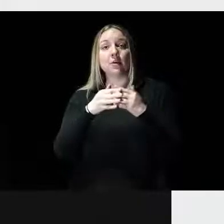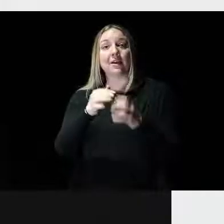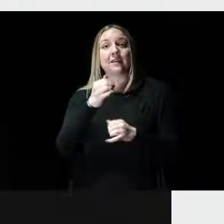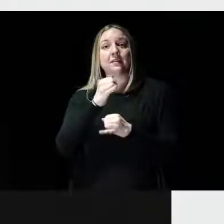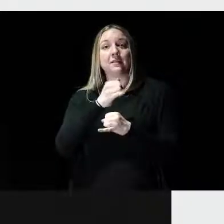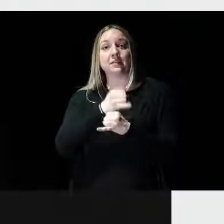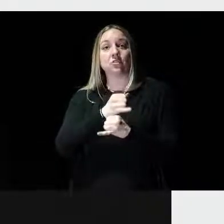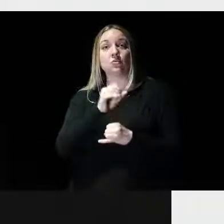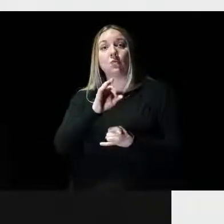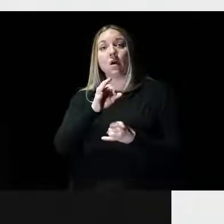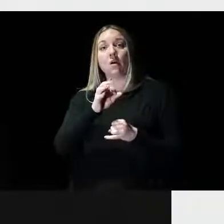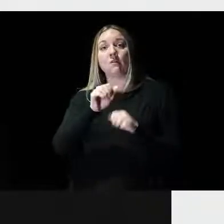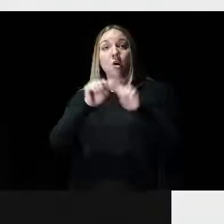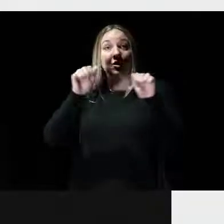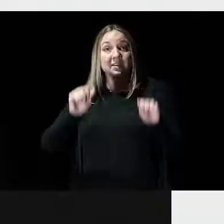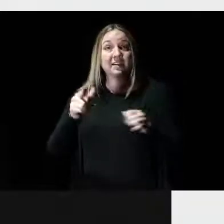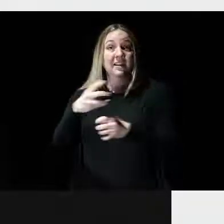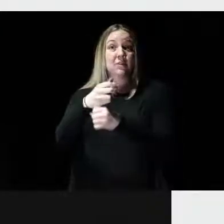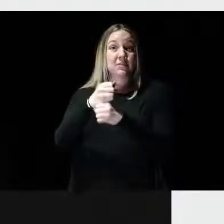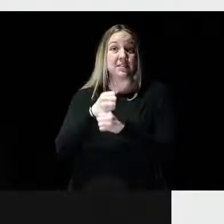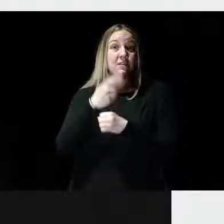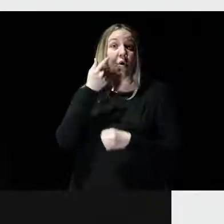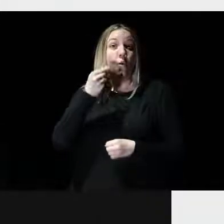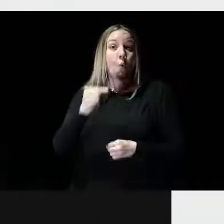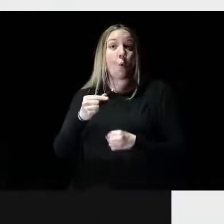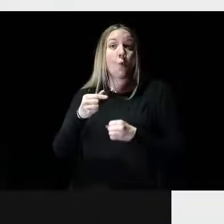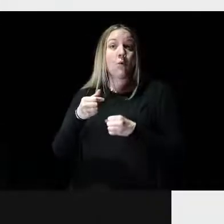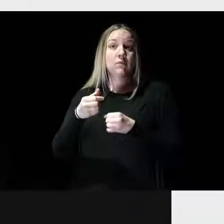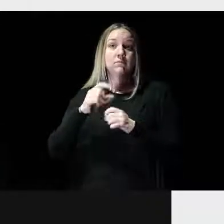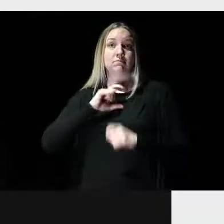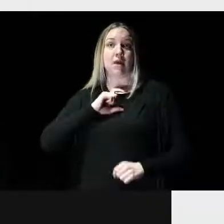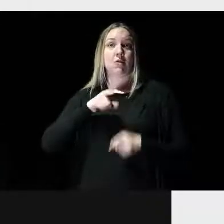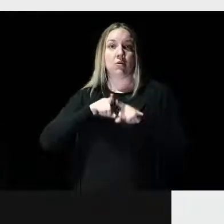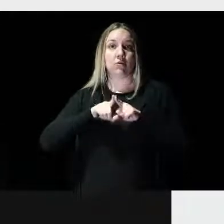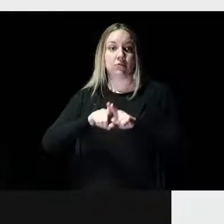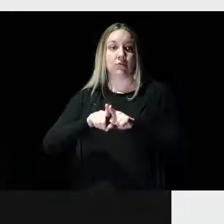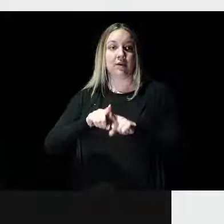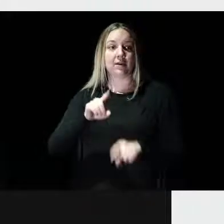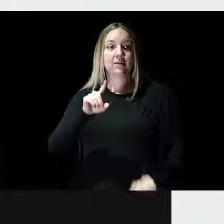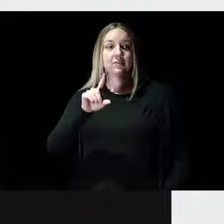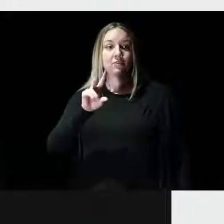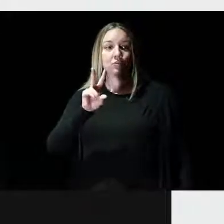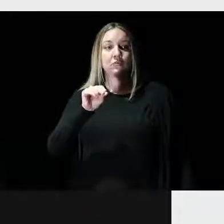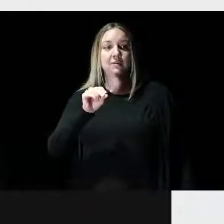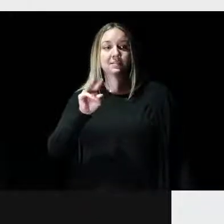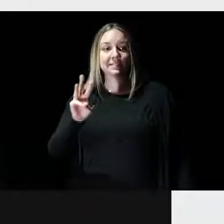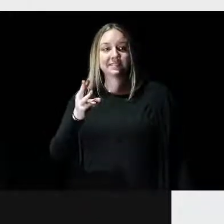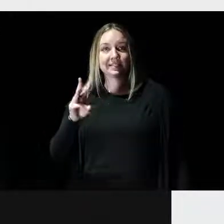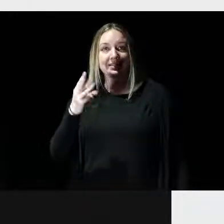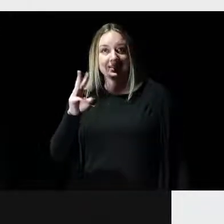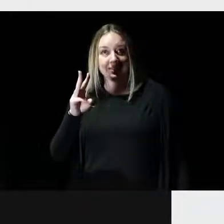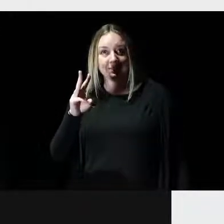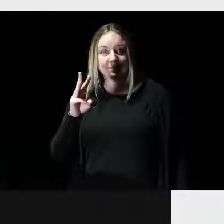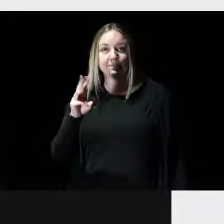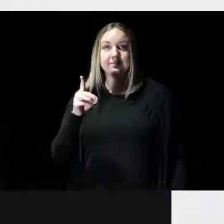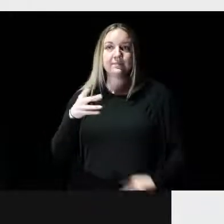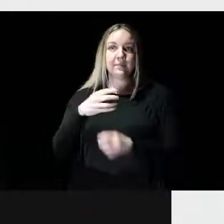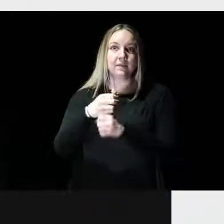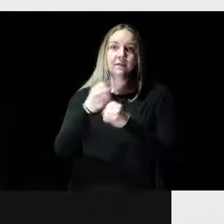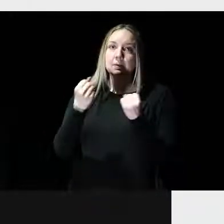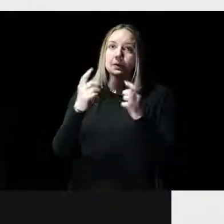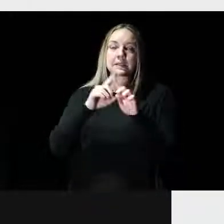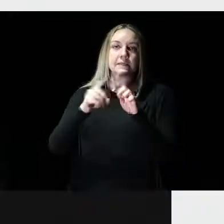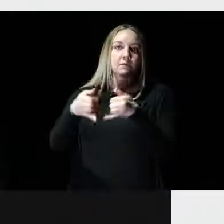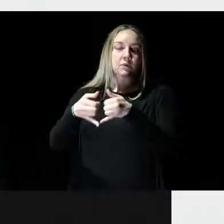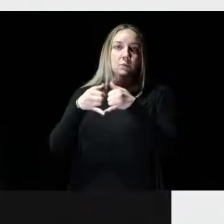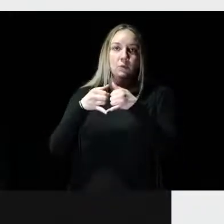2016 AIA Los Angeles Gold Medal. He is a recipient of the American Academy of Arts and Letters Architecture Award and